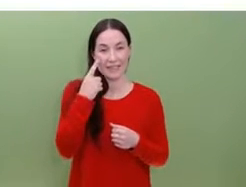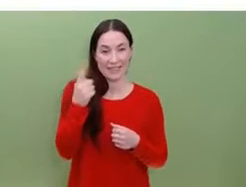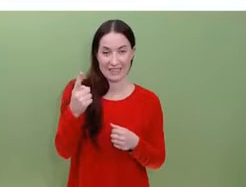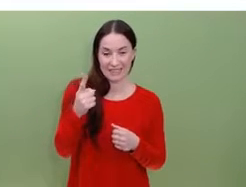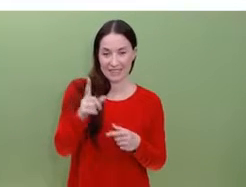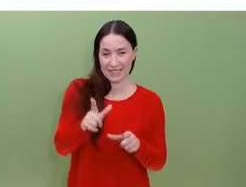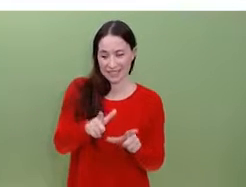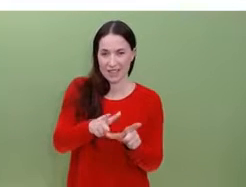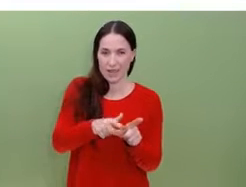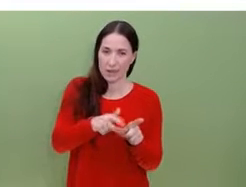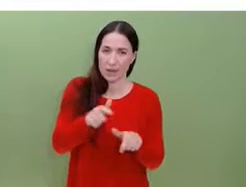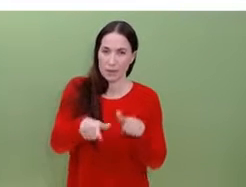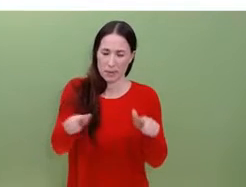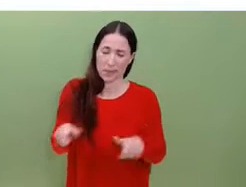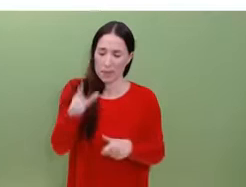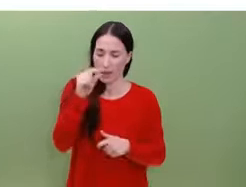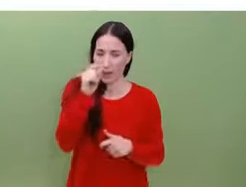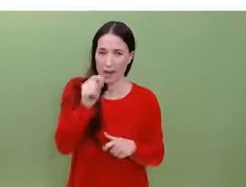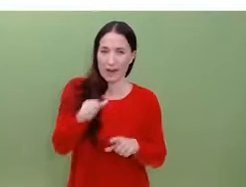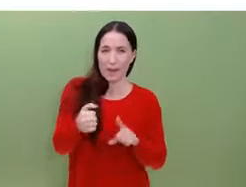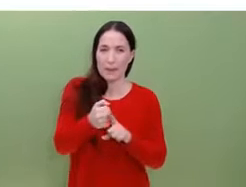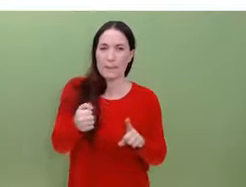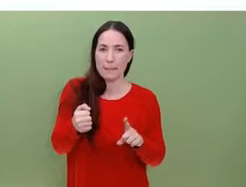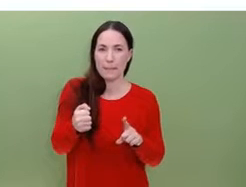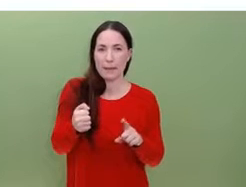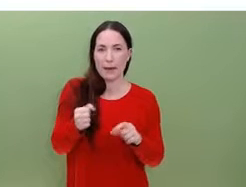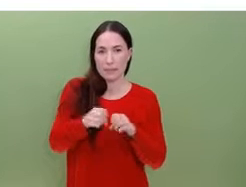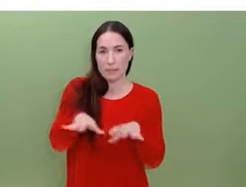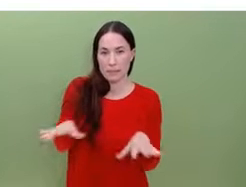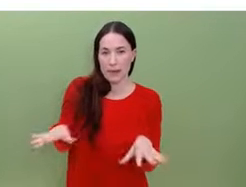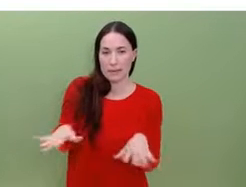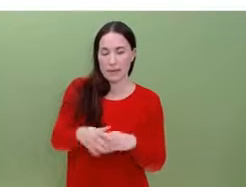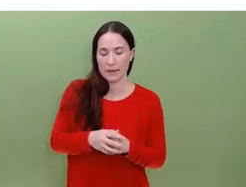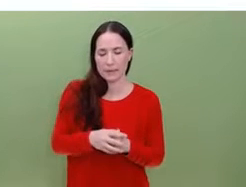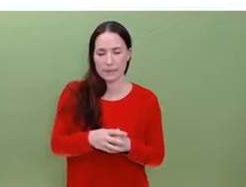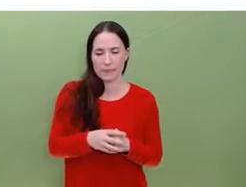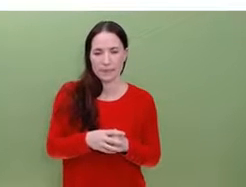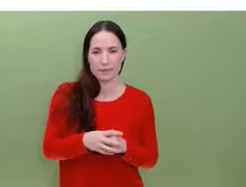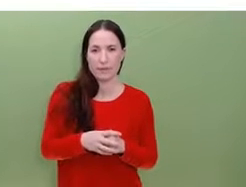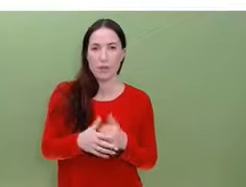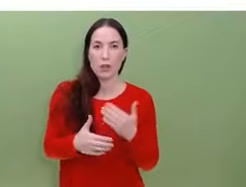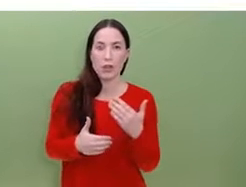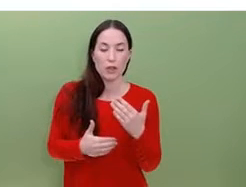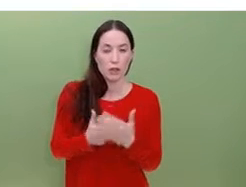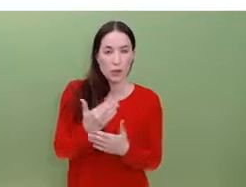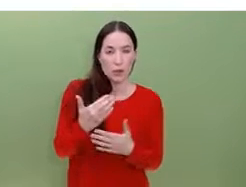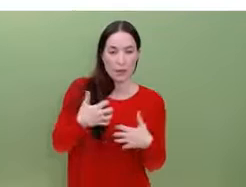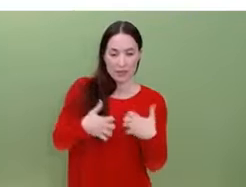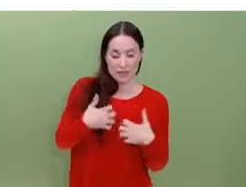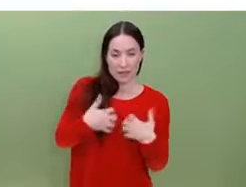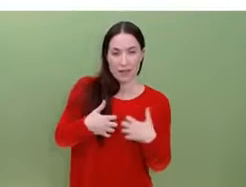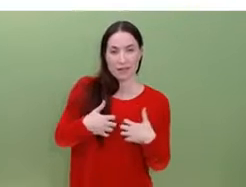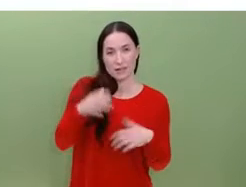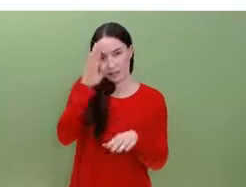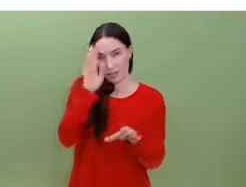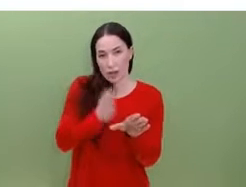the pandemic, that these very exciting new psychological professions can be very effective, and a